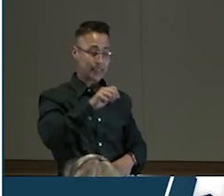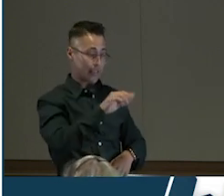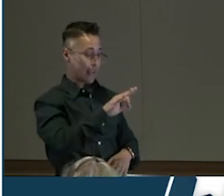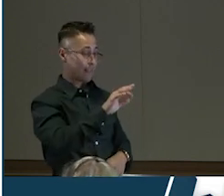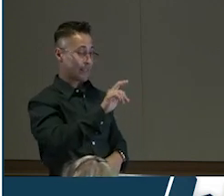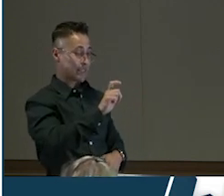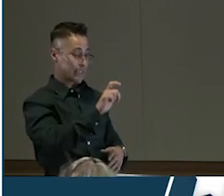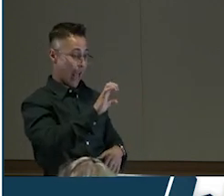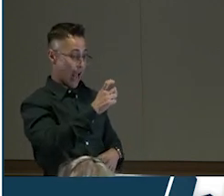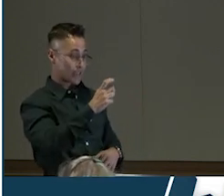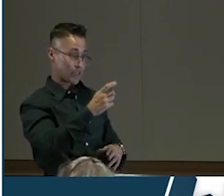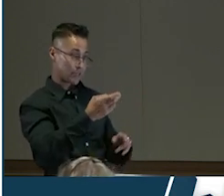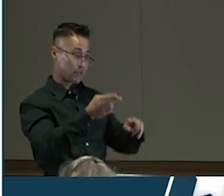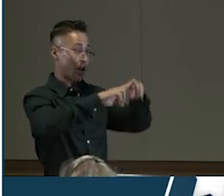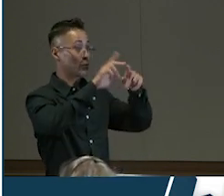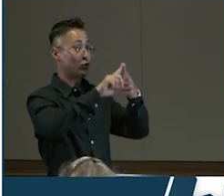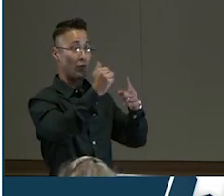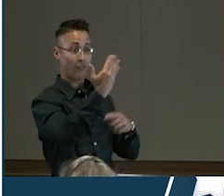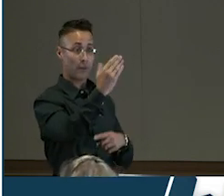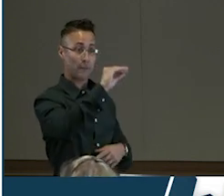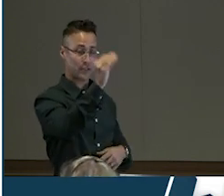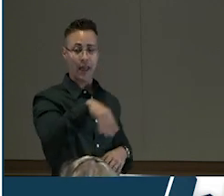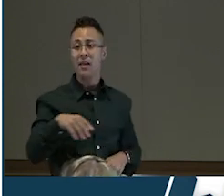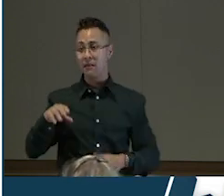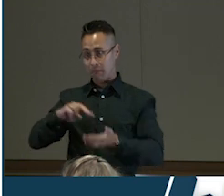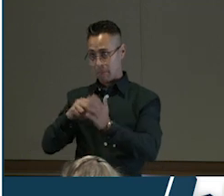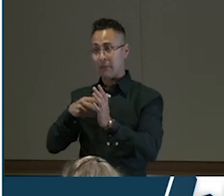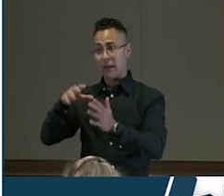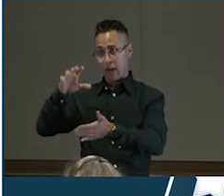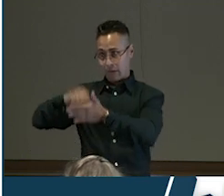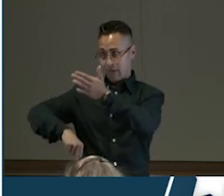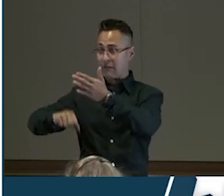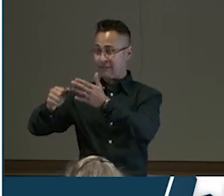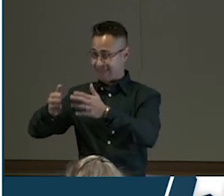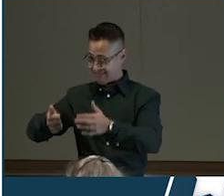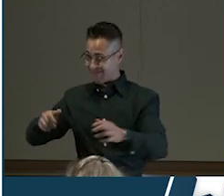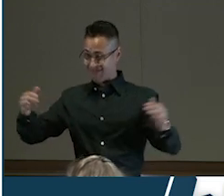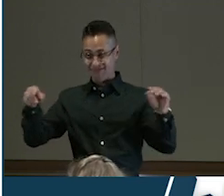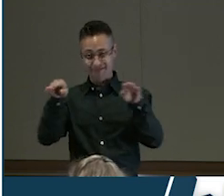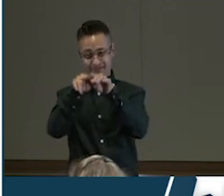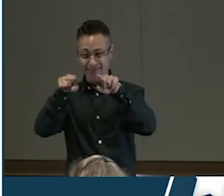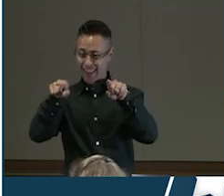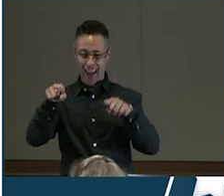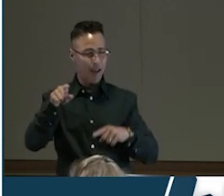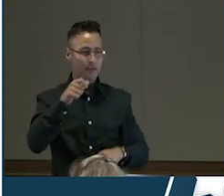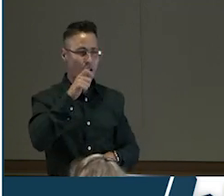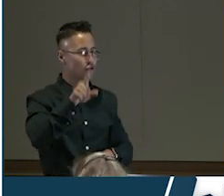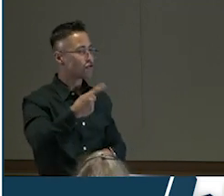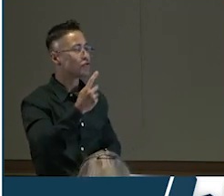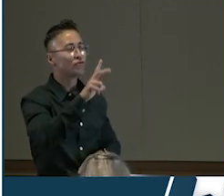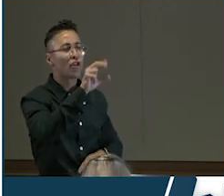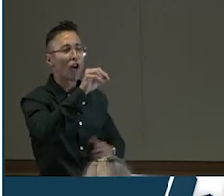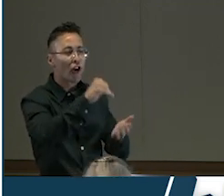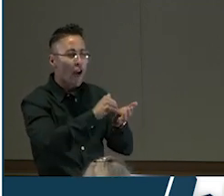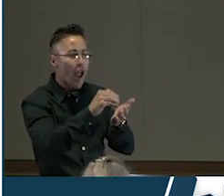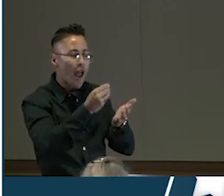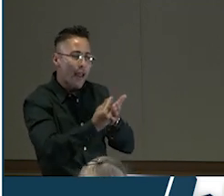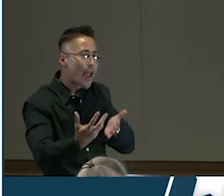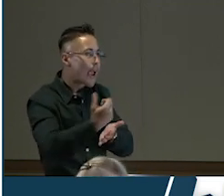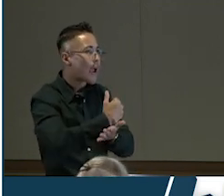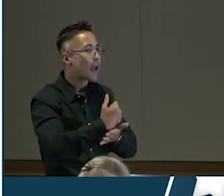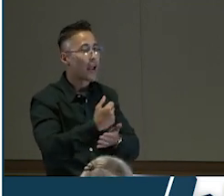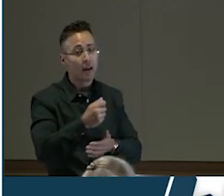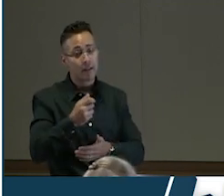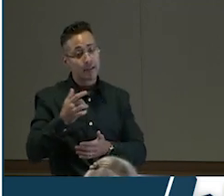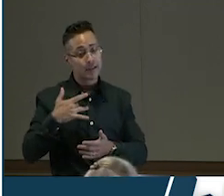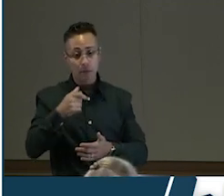in the state, then that's the rate it pays. It doesn't matter that it's only distributing 30 grand of income, and generally someone making 30 grand wouldn't ever see a tax rate